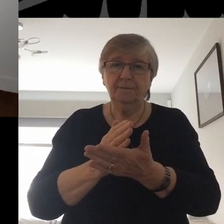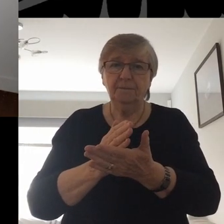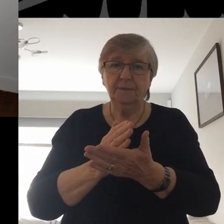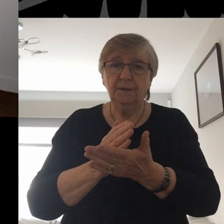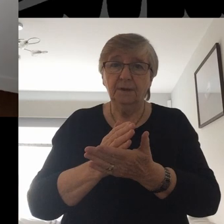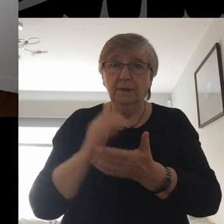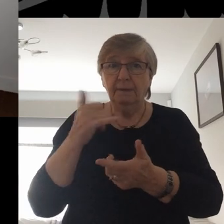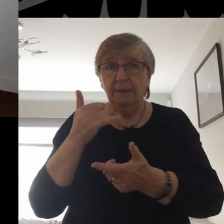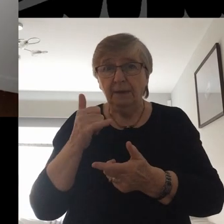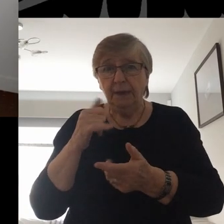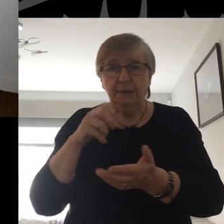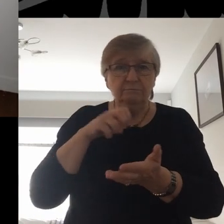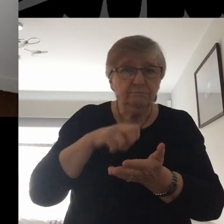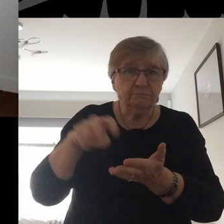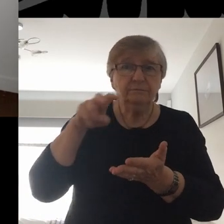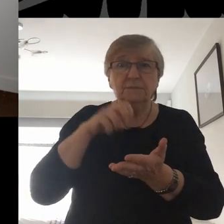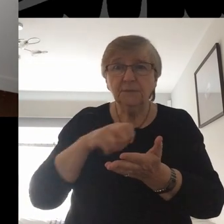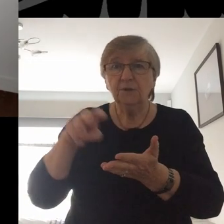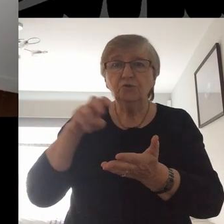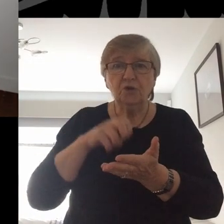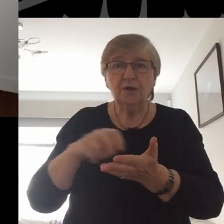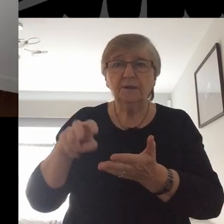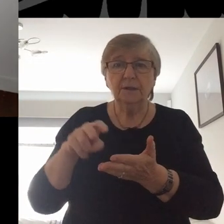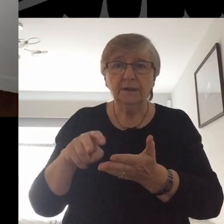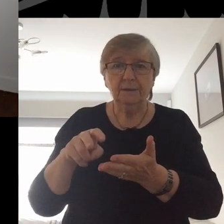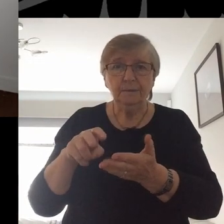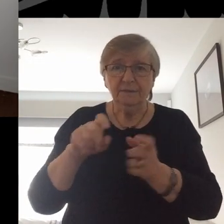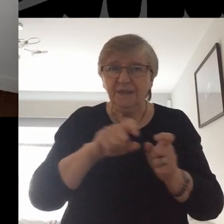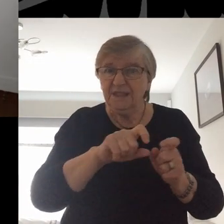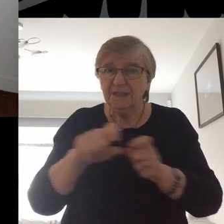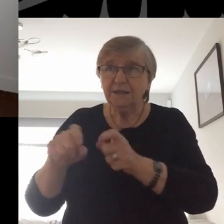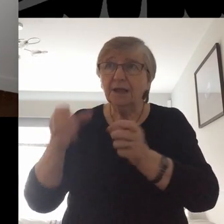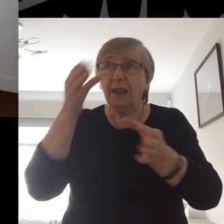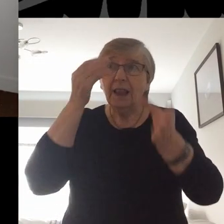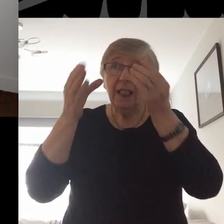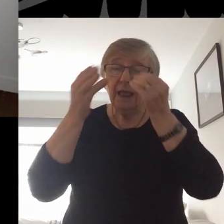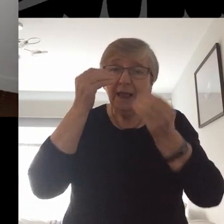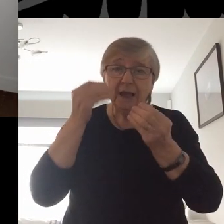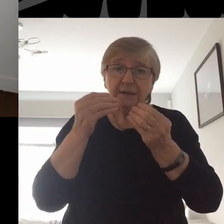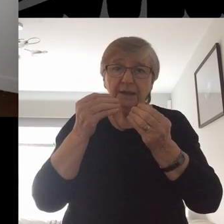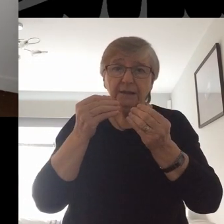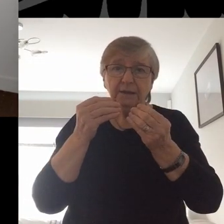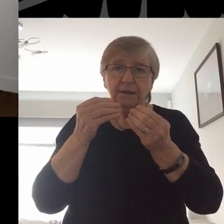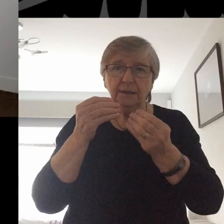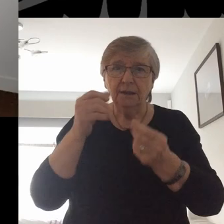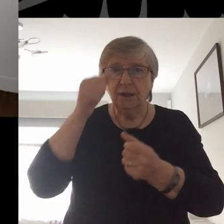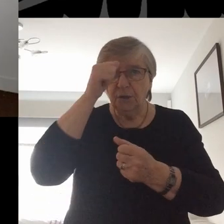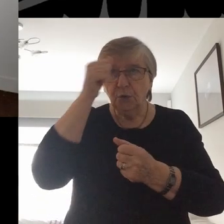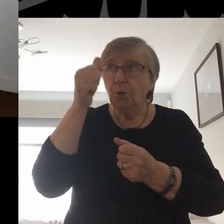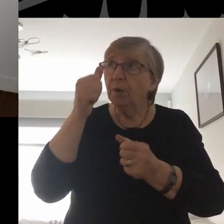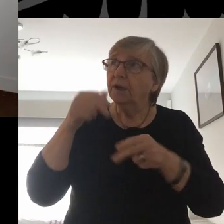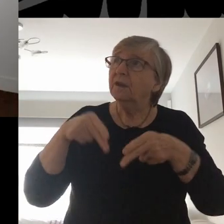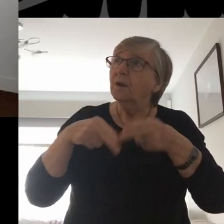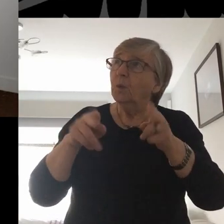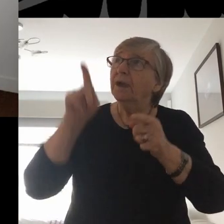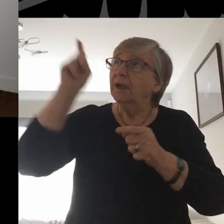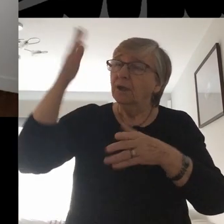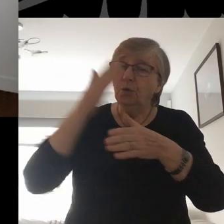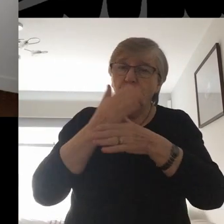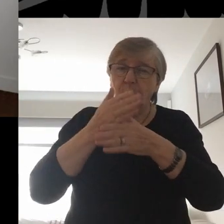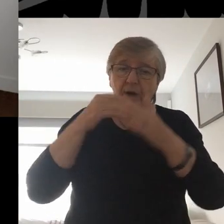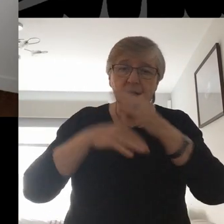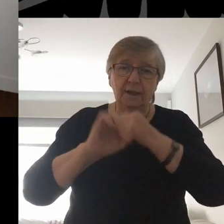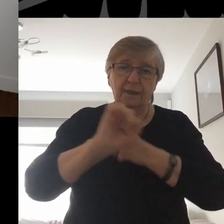who are perhaps on a journey, who are still learning and knowing the ways that you have worked in their lives.